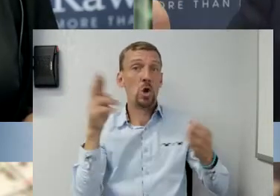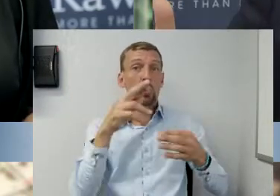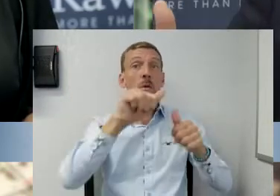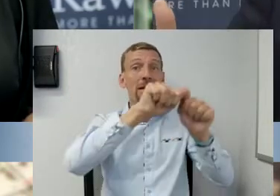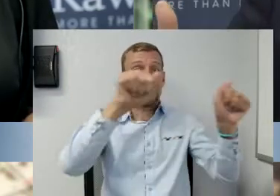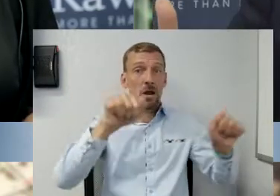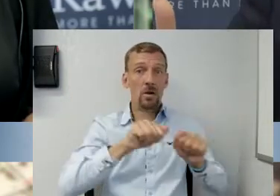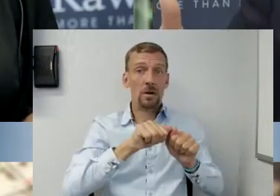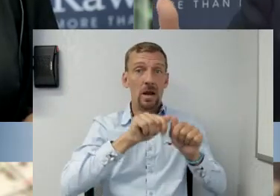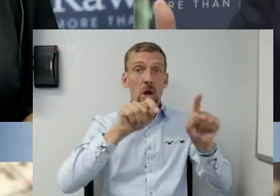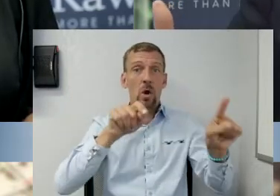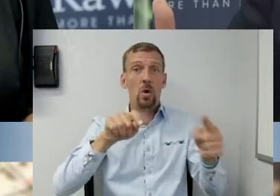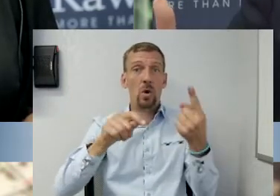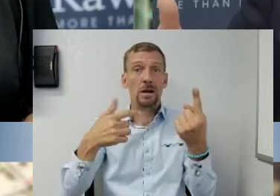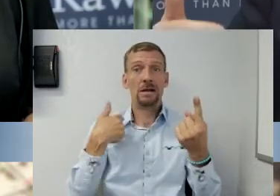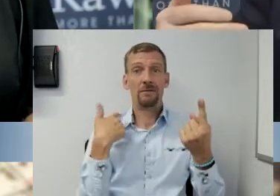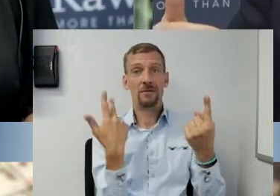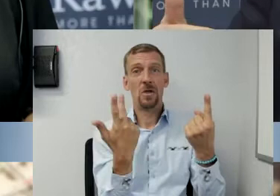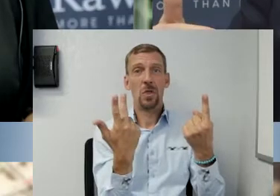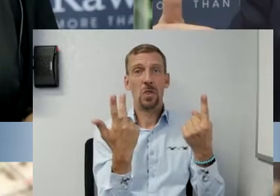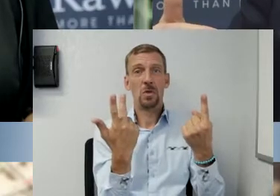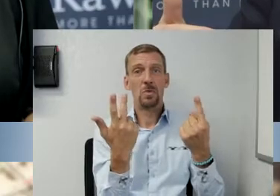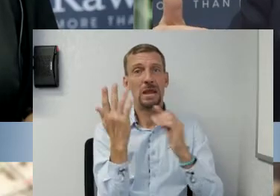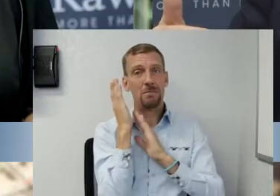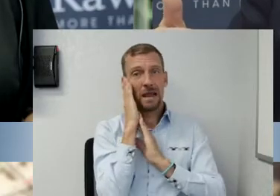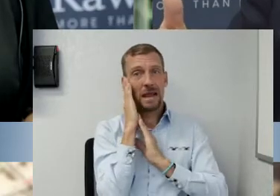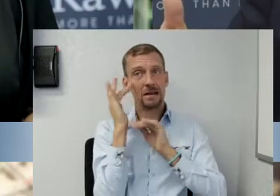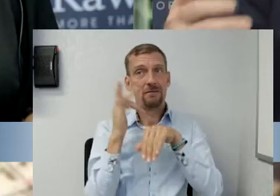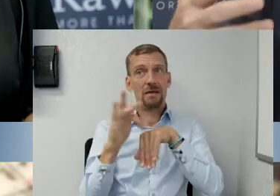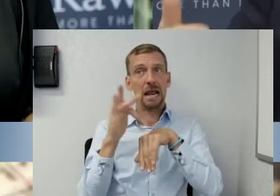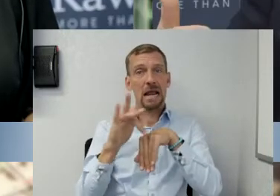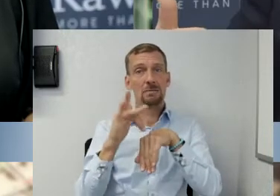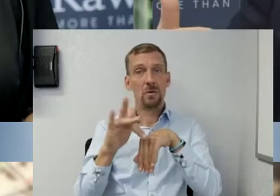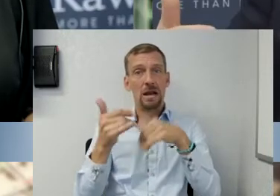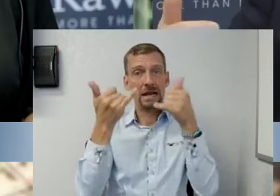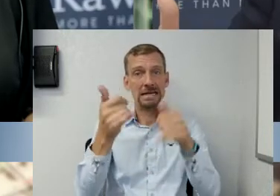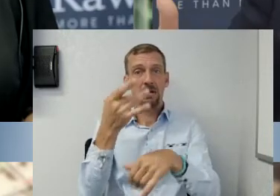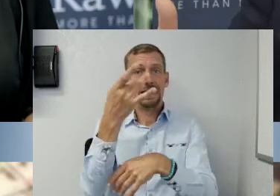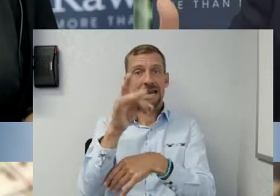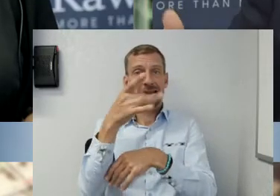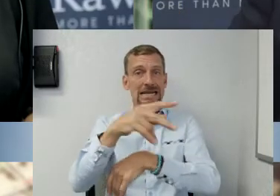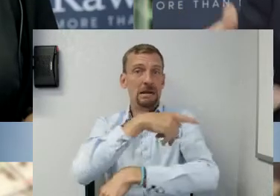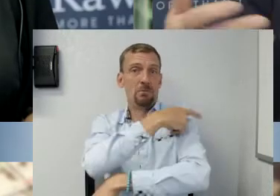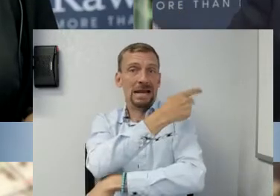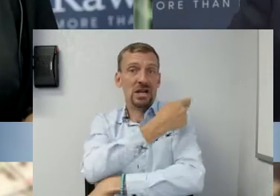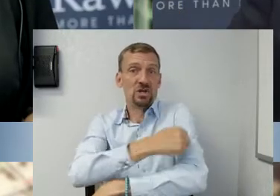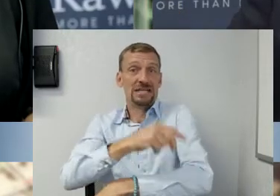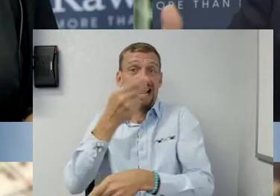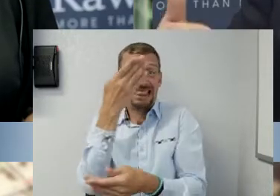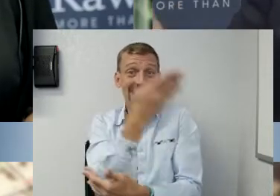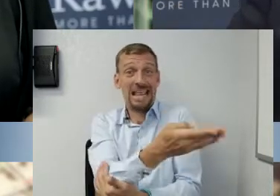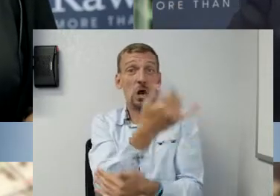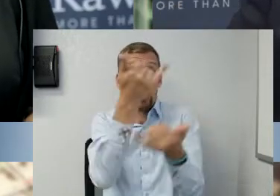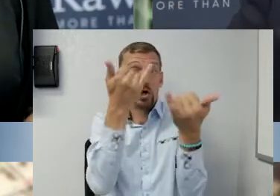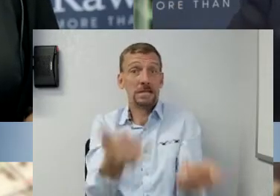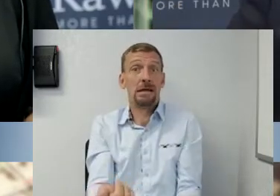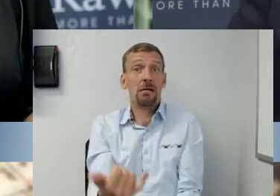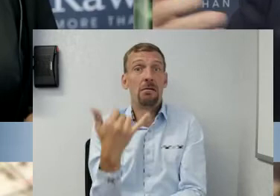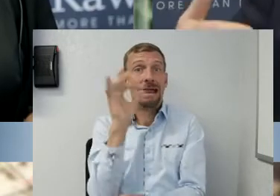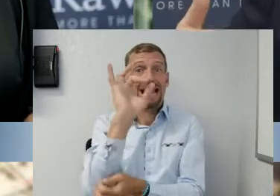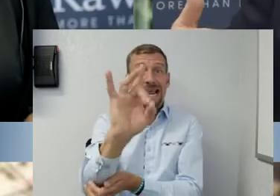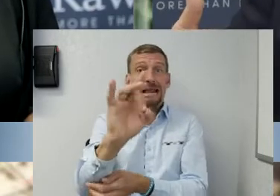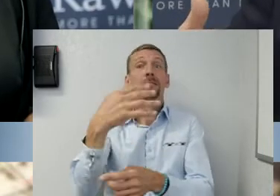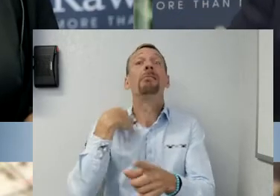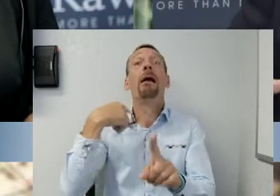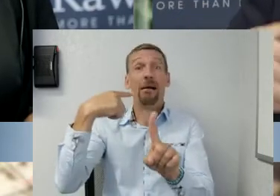only have 3 beds available on that 21 bed unit. There are 18 patients in there right now, 8 of which are COVID positive.